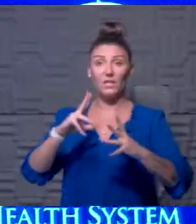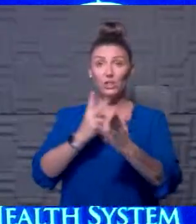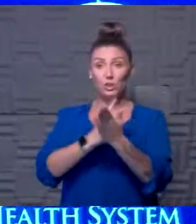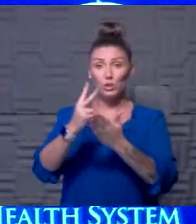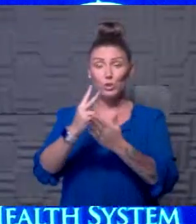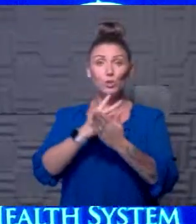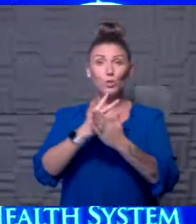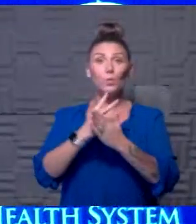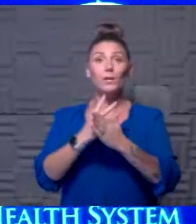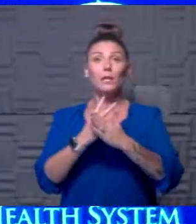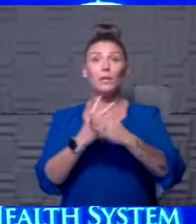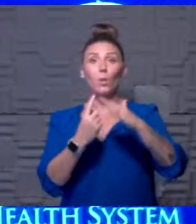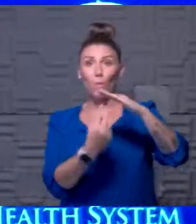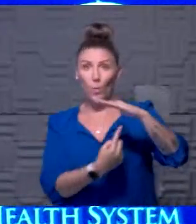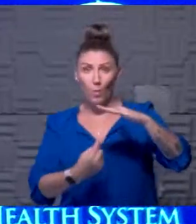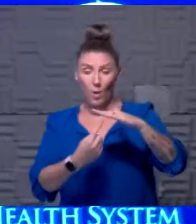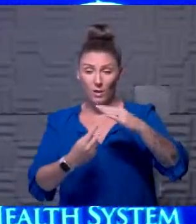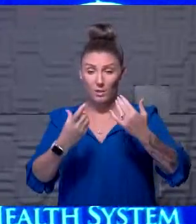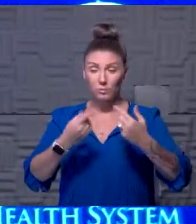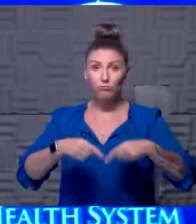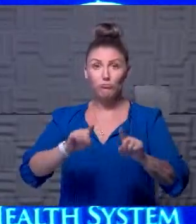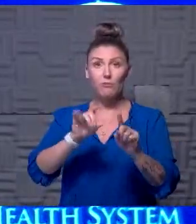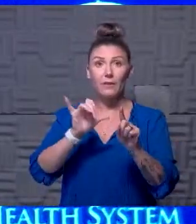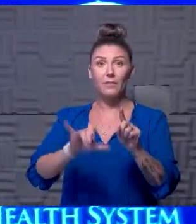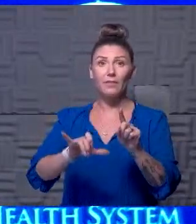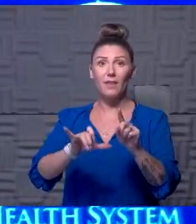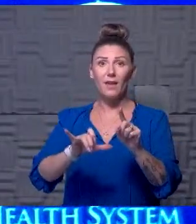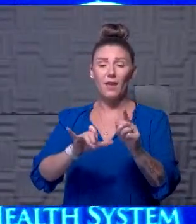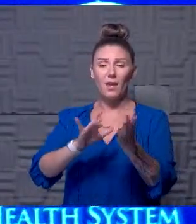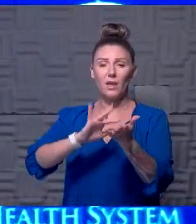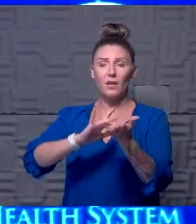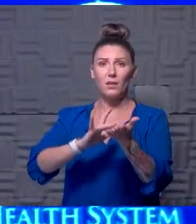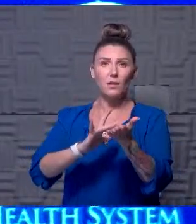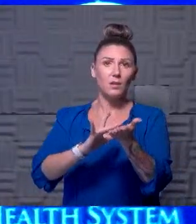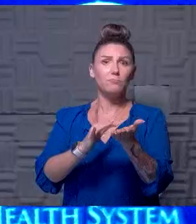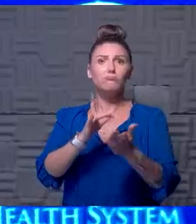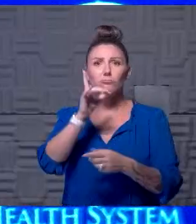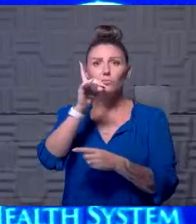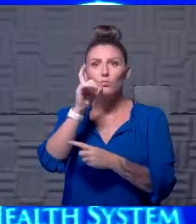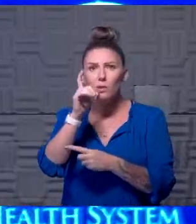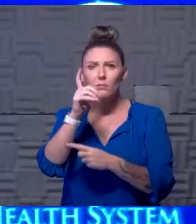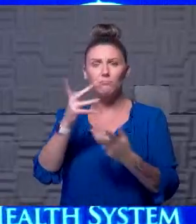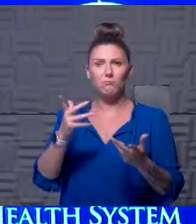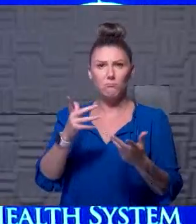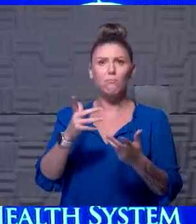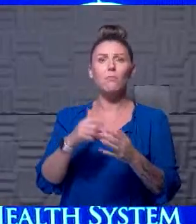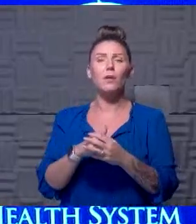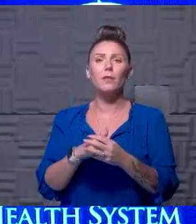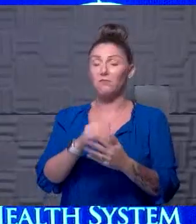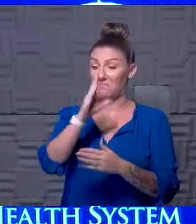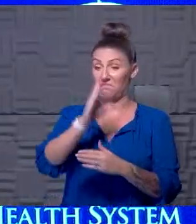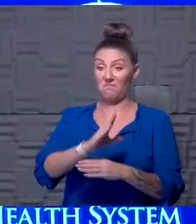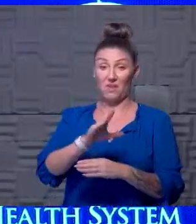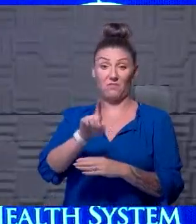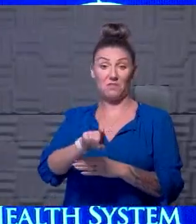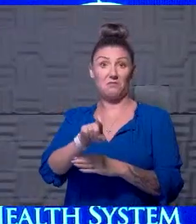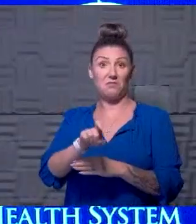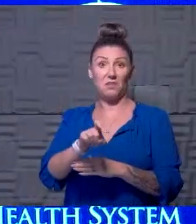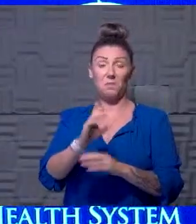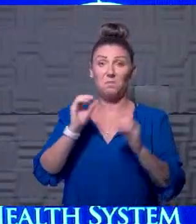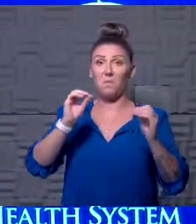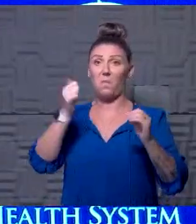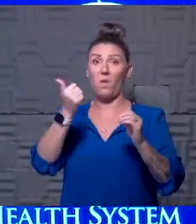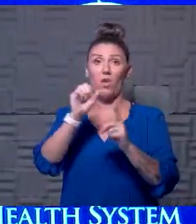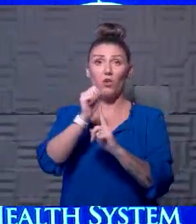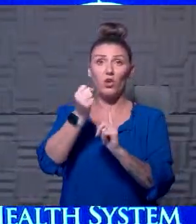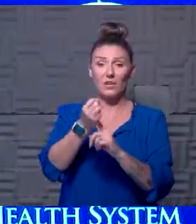quarantine a few weeks ago, and during that was prescribed an inhaler. They'd never needed one before in their life. They don't have underlying conditions,